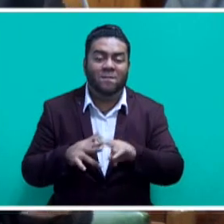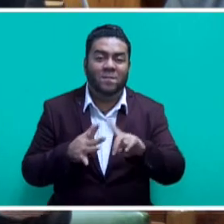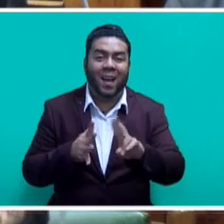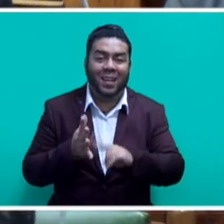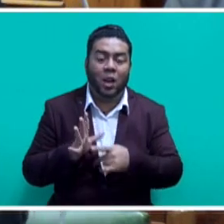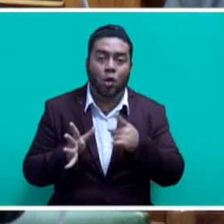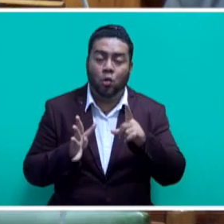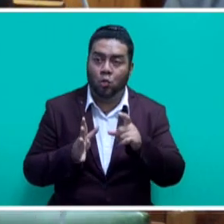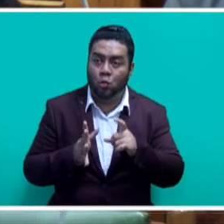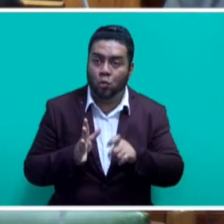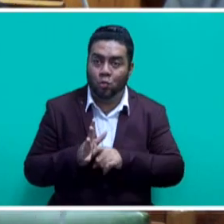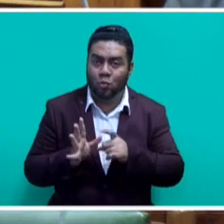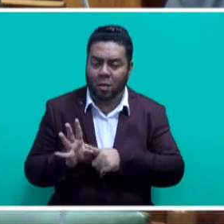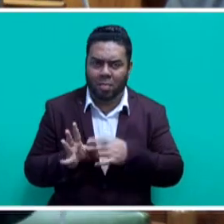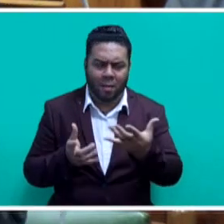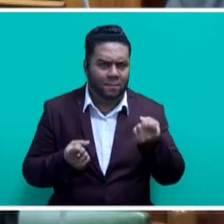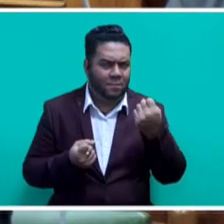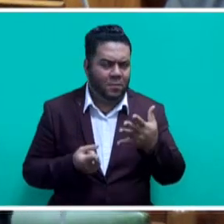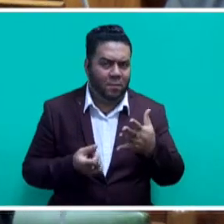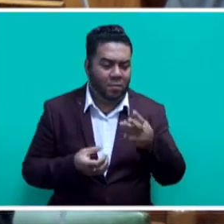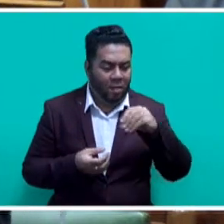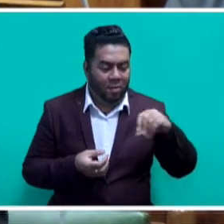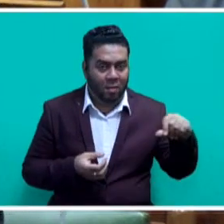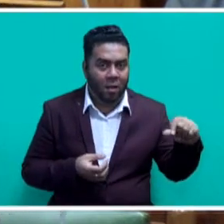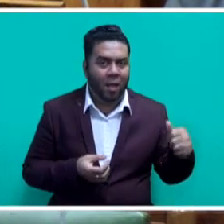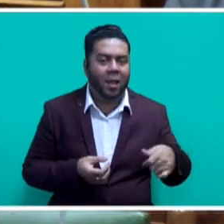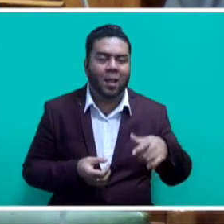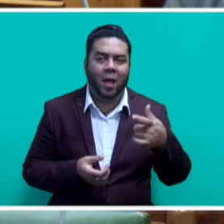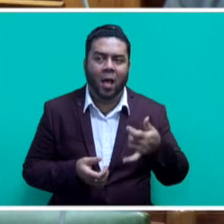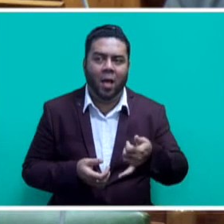cogeneration, and they have an ethanol plant. And that makes money.